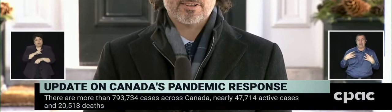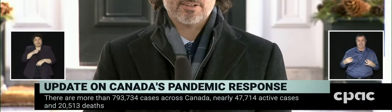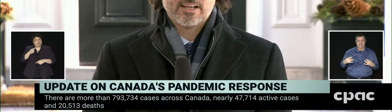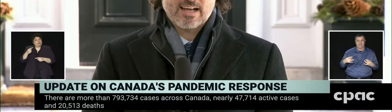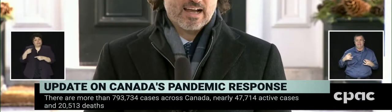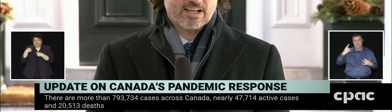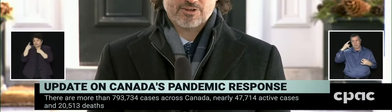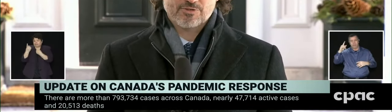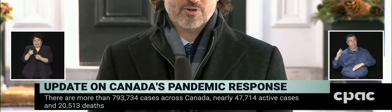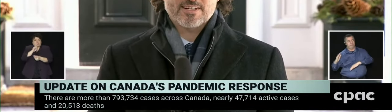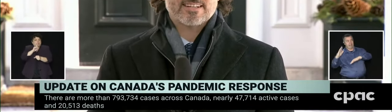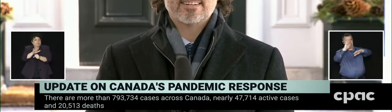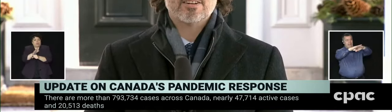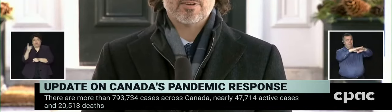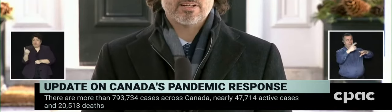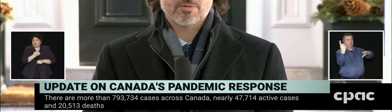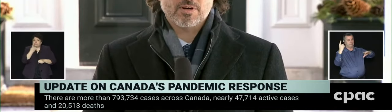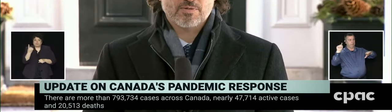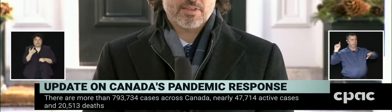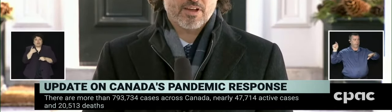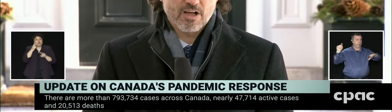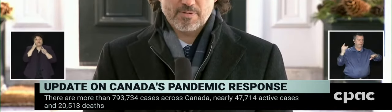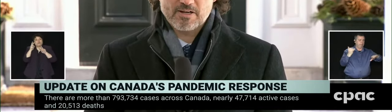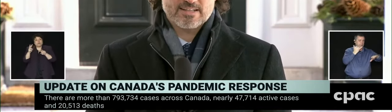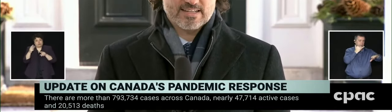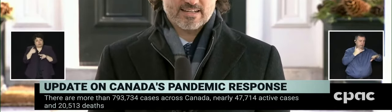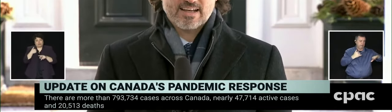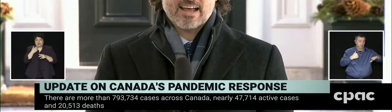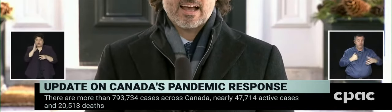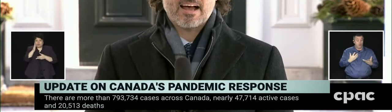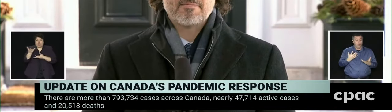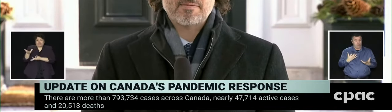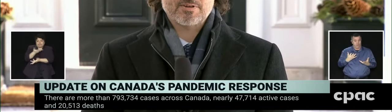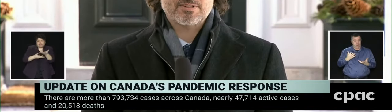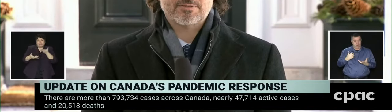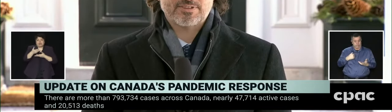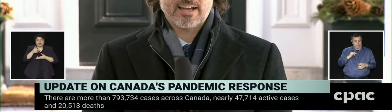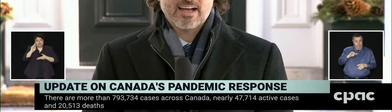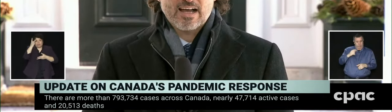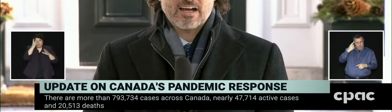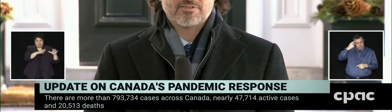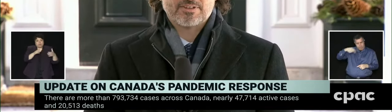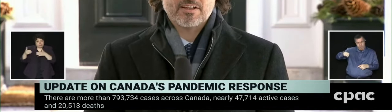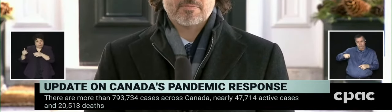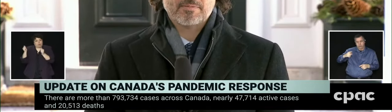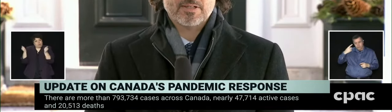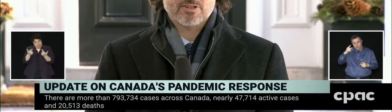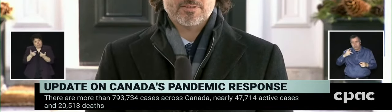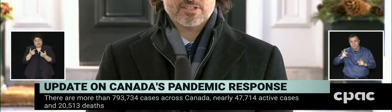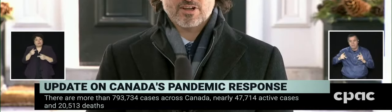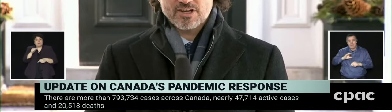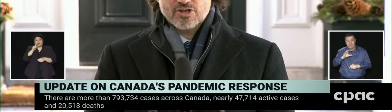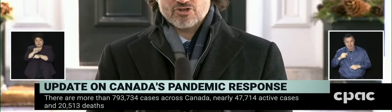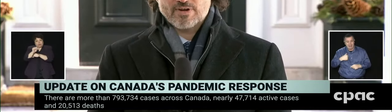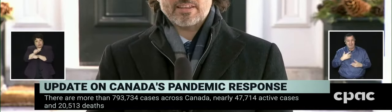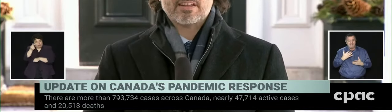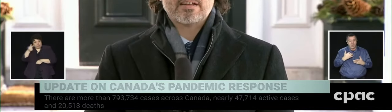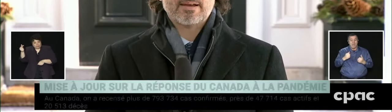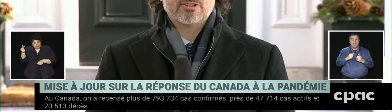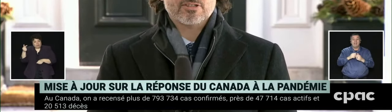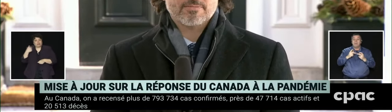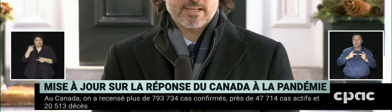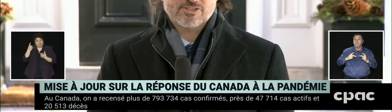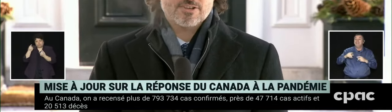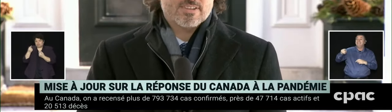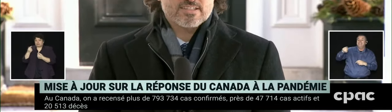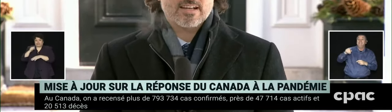committed to. I look forward to continuing to work with all parties and members of the public service on strengthening